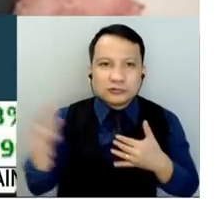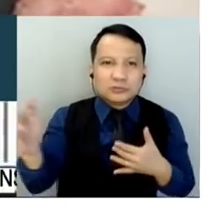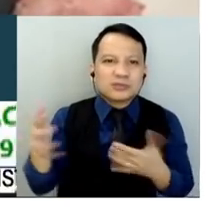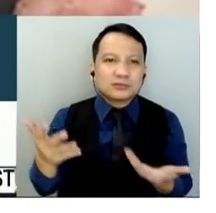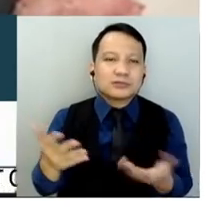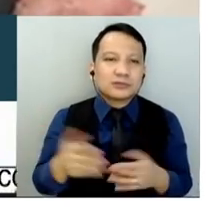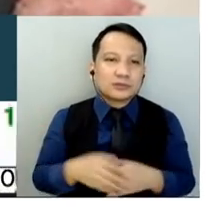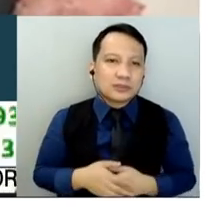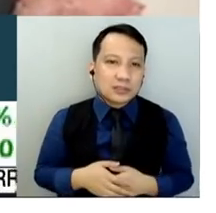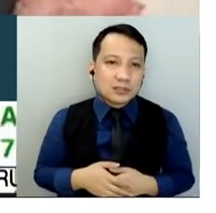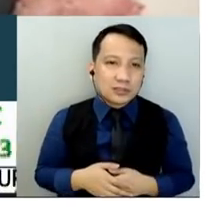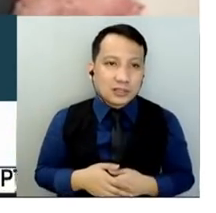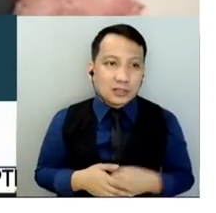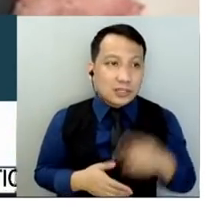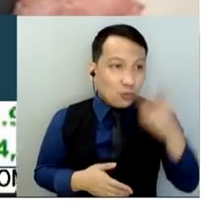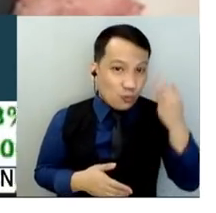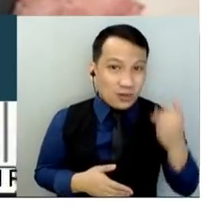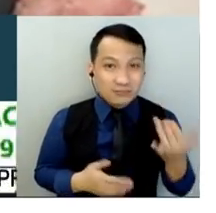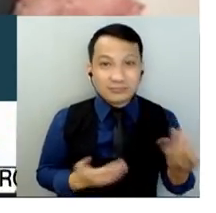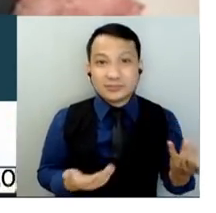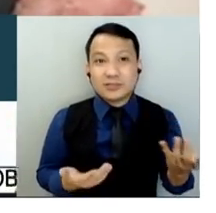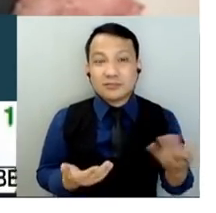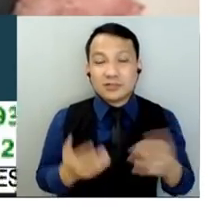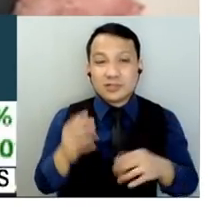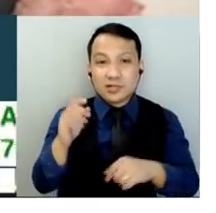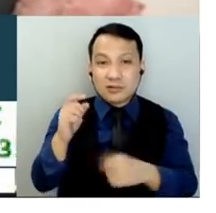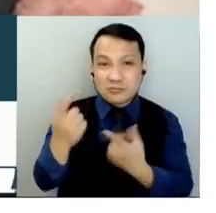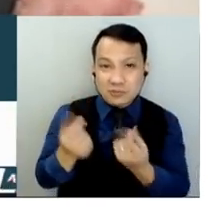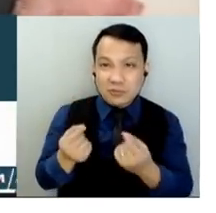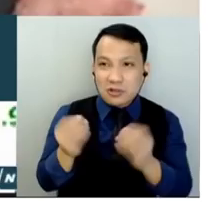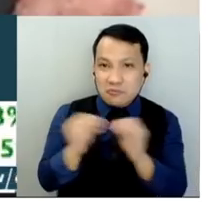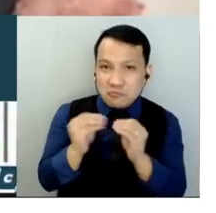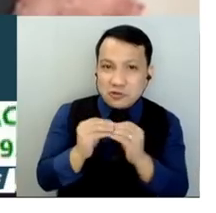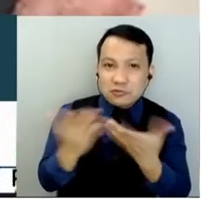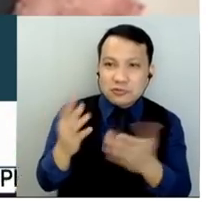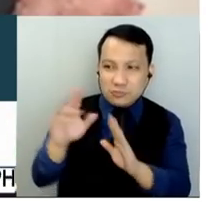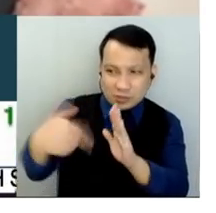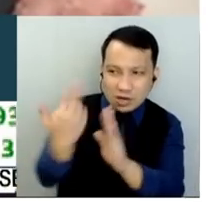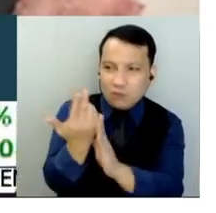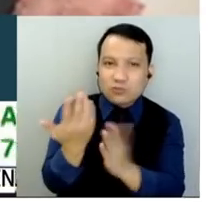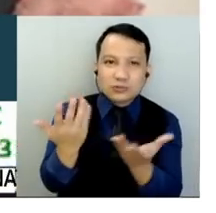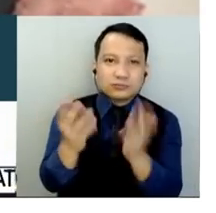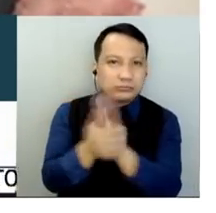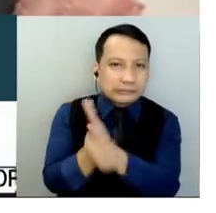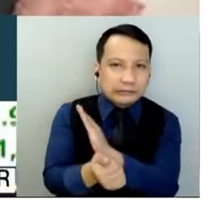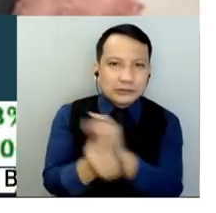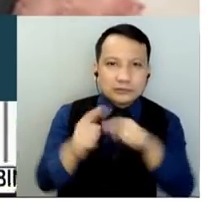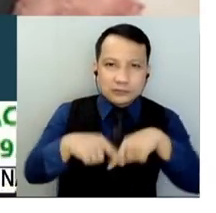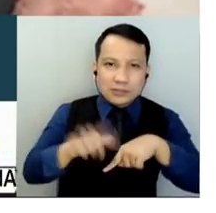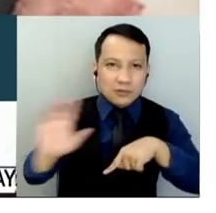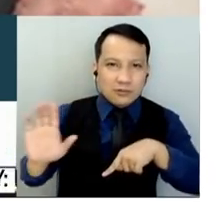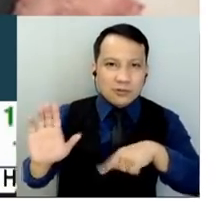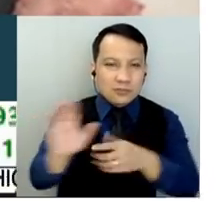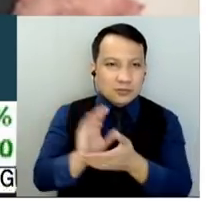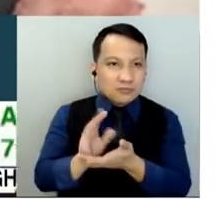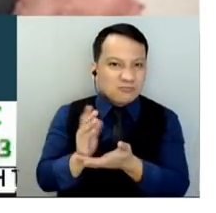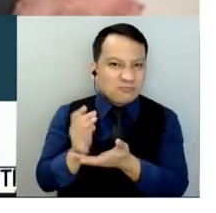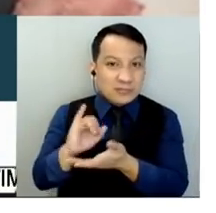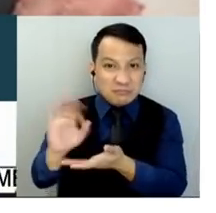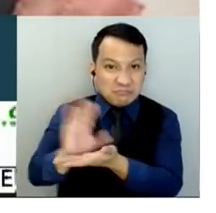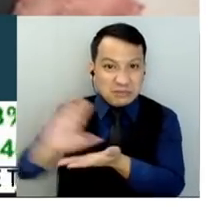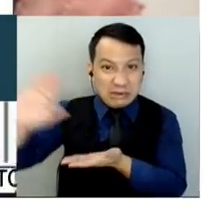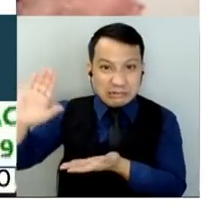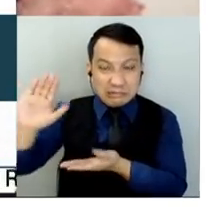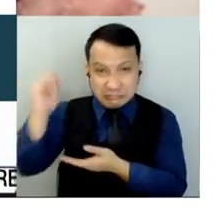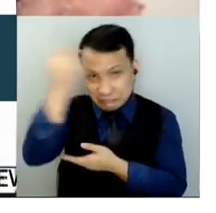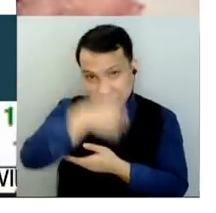than what they're capable of doing in terms of hours and in terms of skills. It could be that you're a college graduate, but out